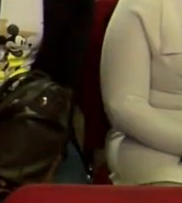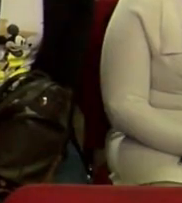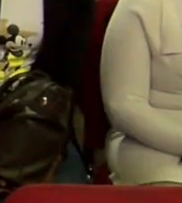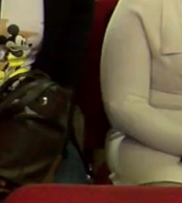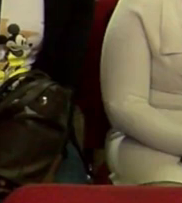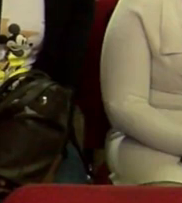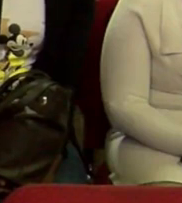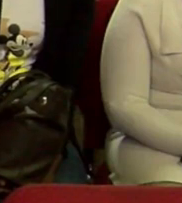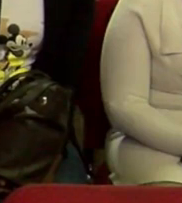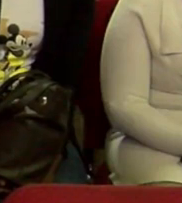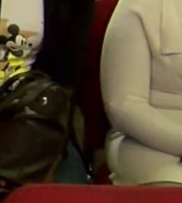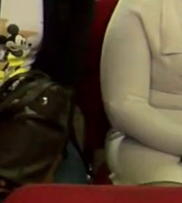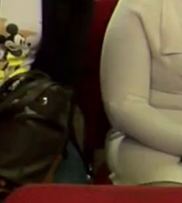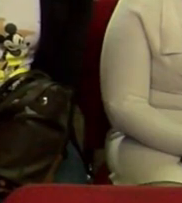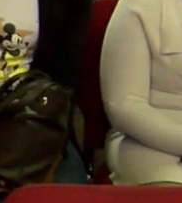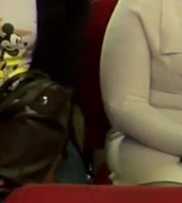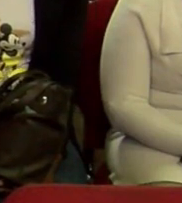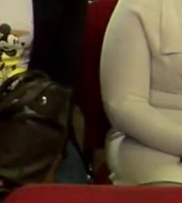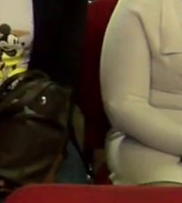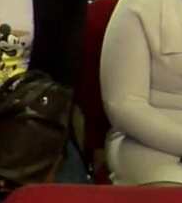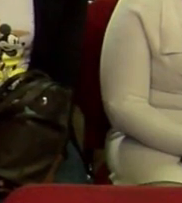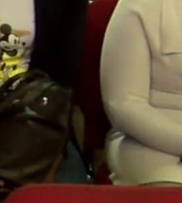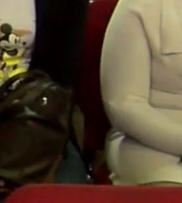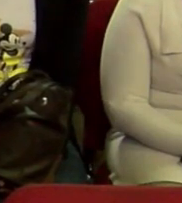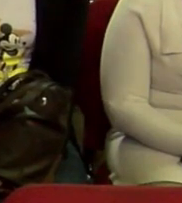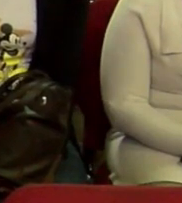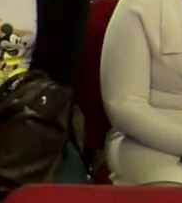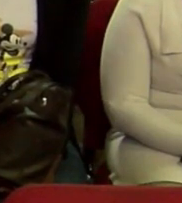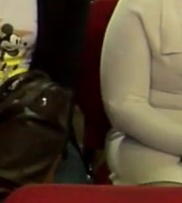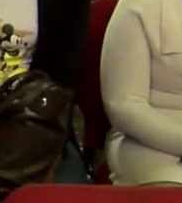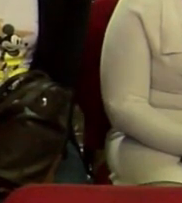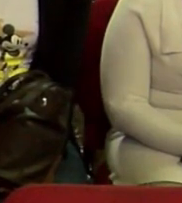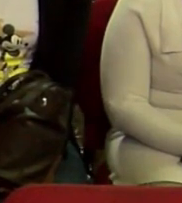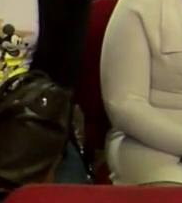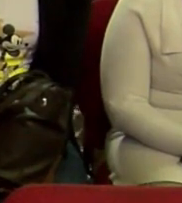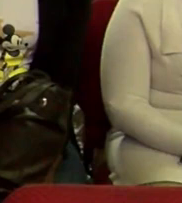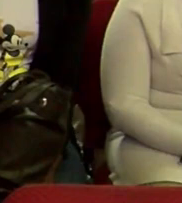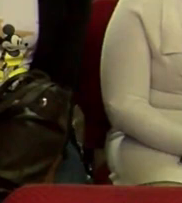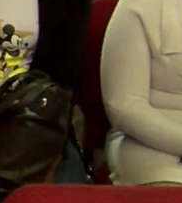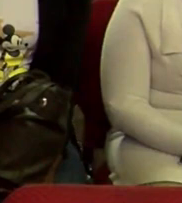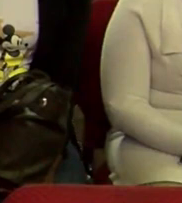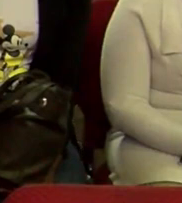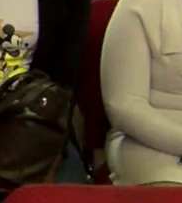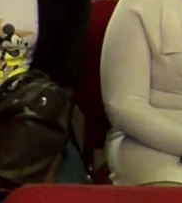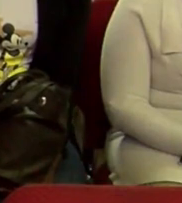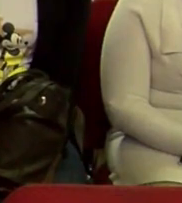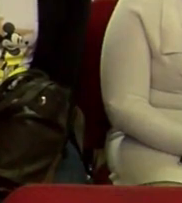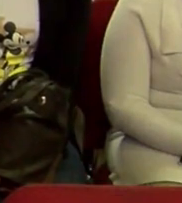preacher whose voice sounds like it's going is louder than you right